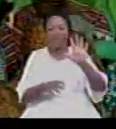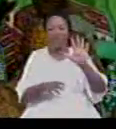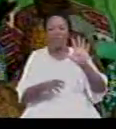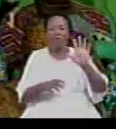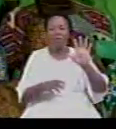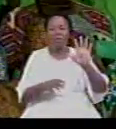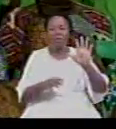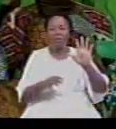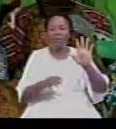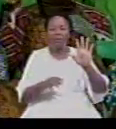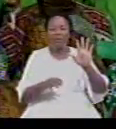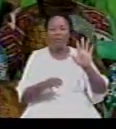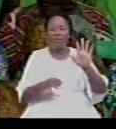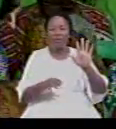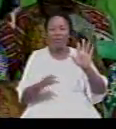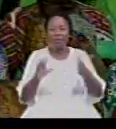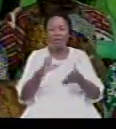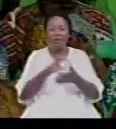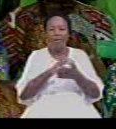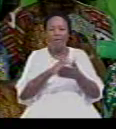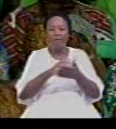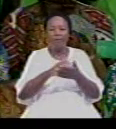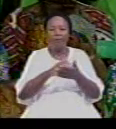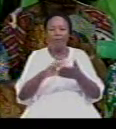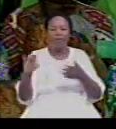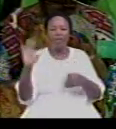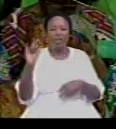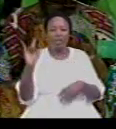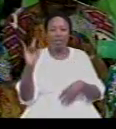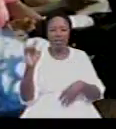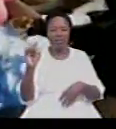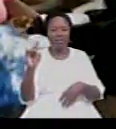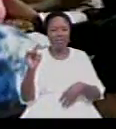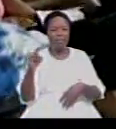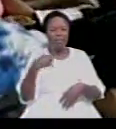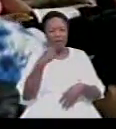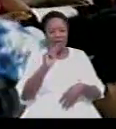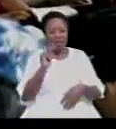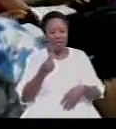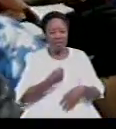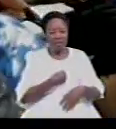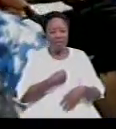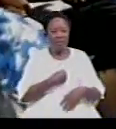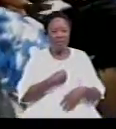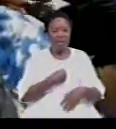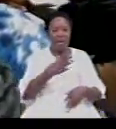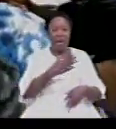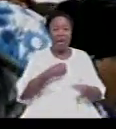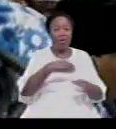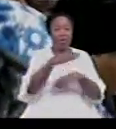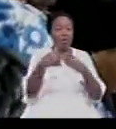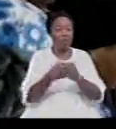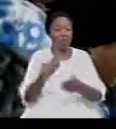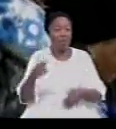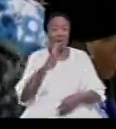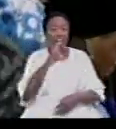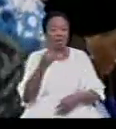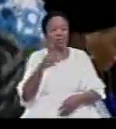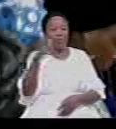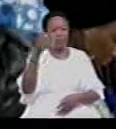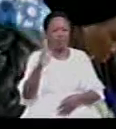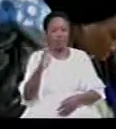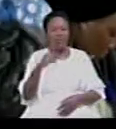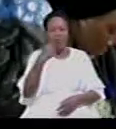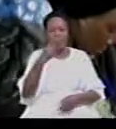reading there from verse 18, it tells us, and all things of God, who